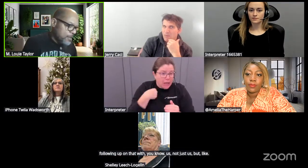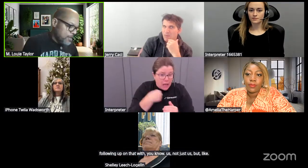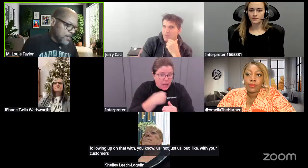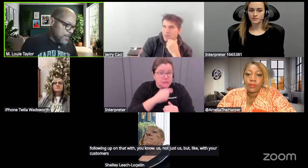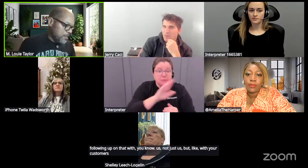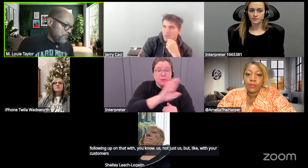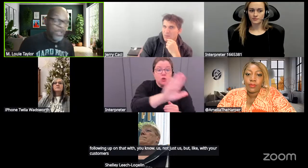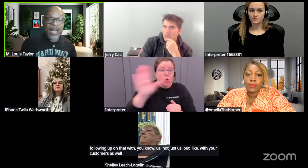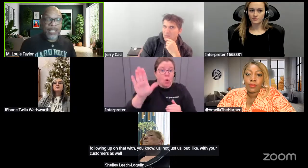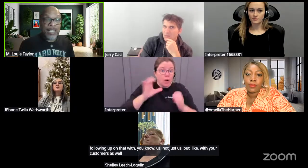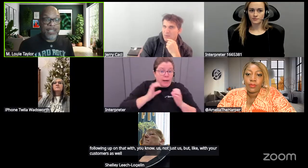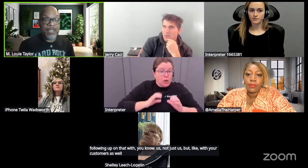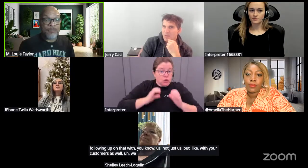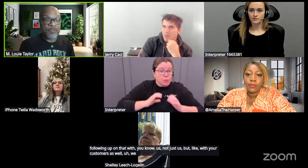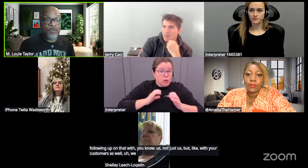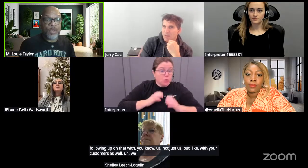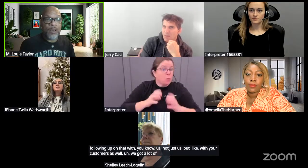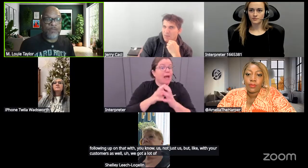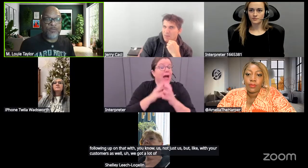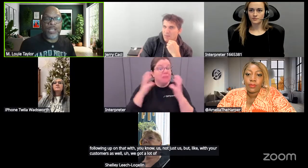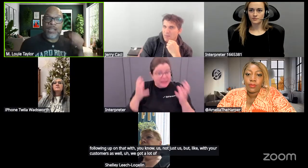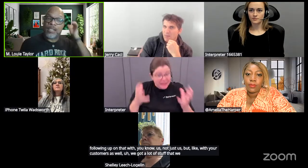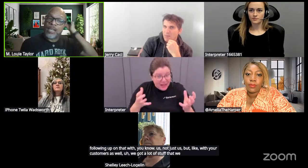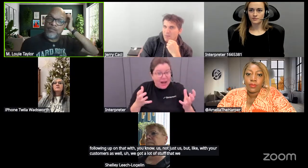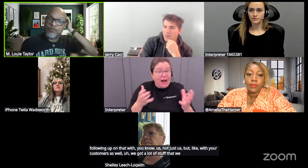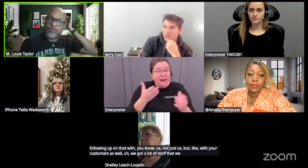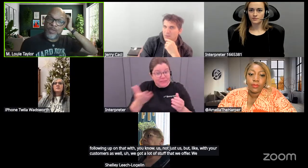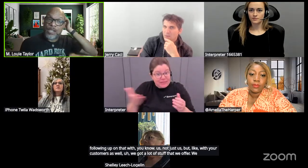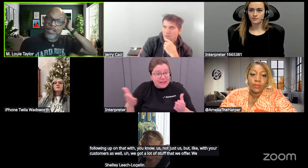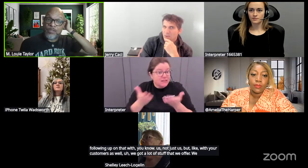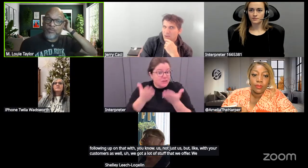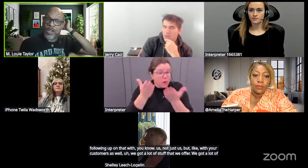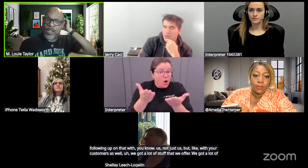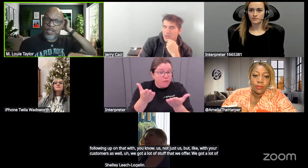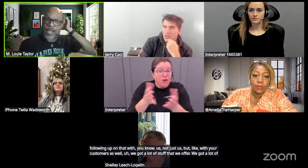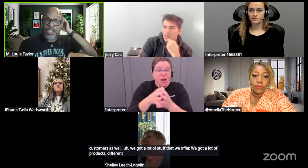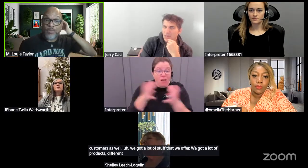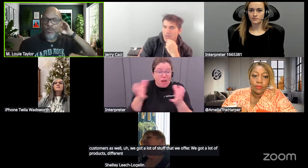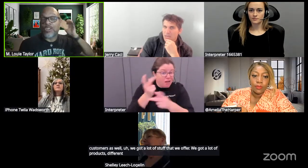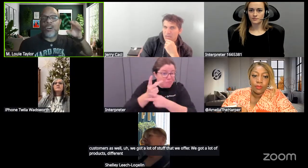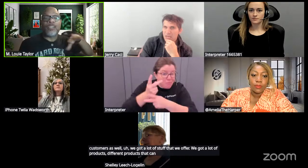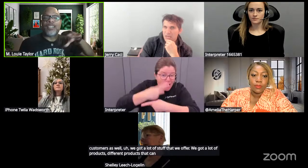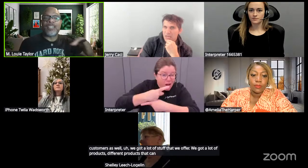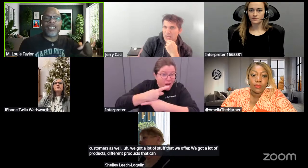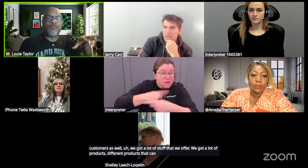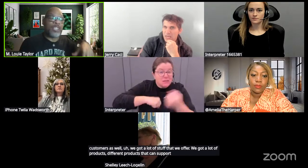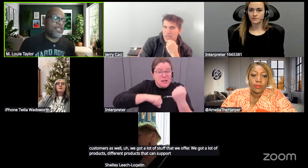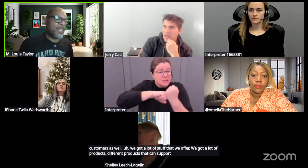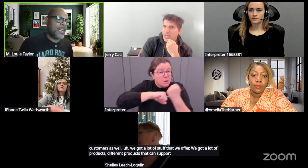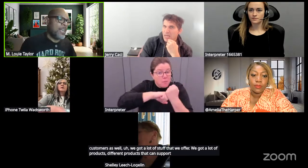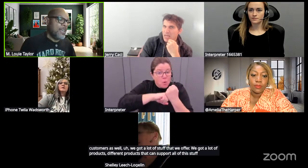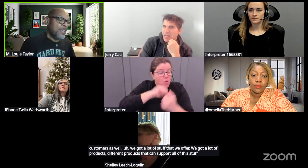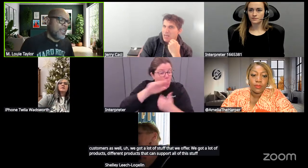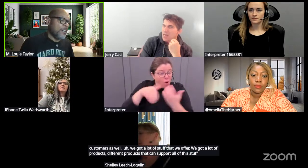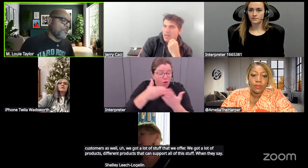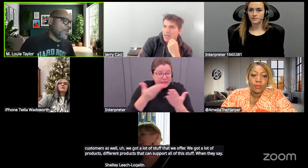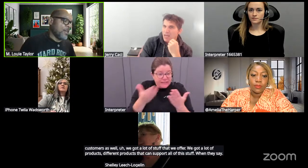well. We got a lot of stuff that we offer. We got a lot of products, different products that can support all of this stuff. When they